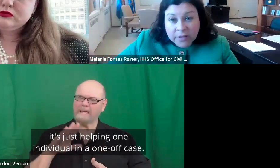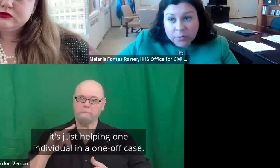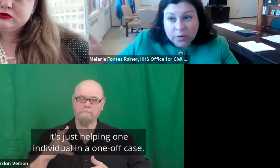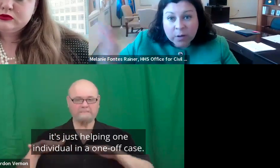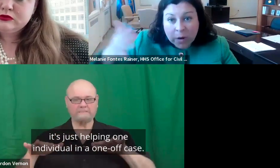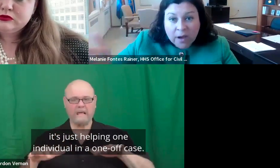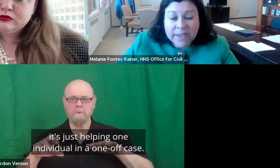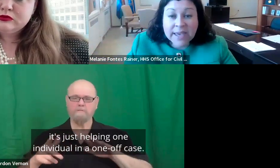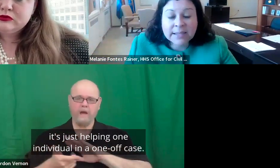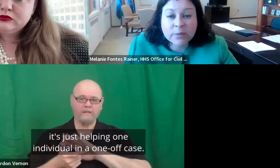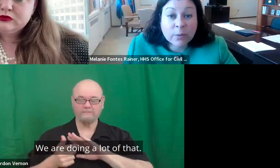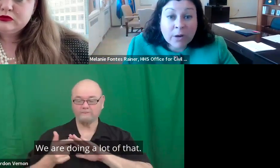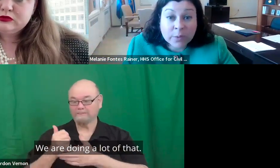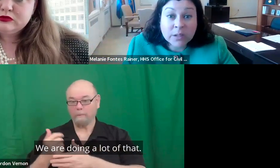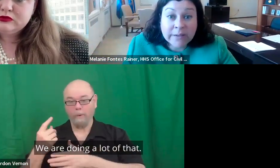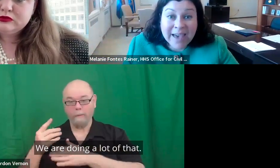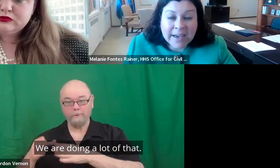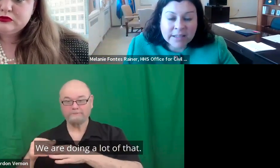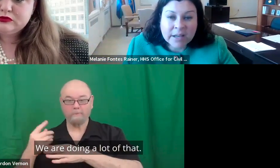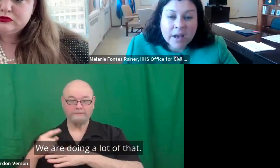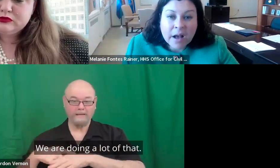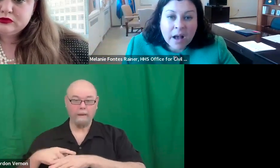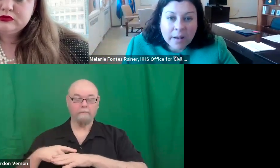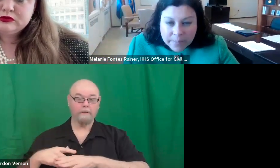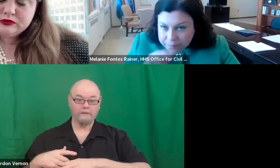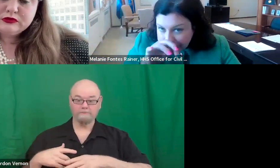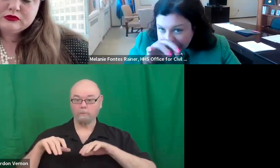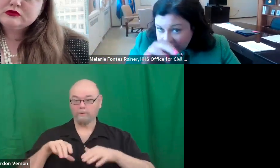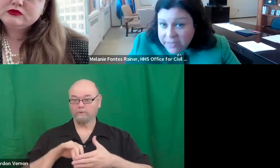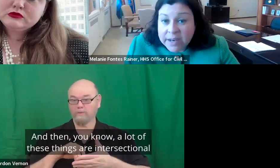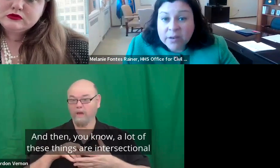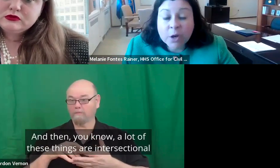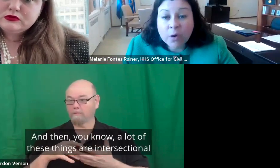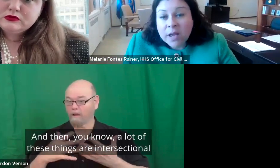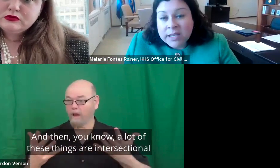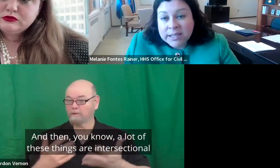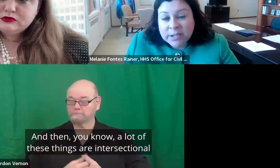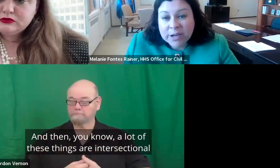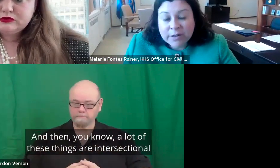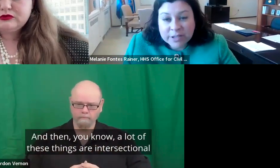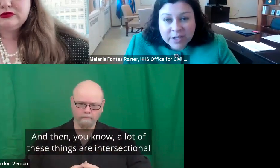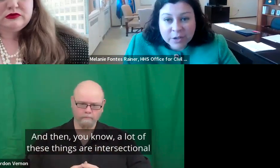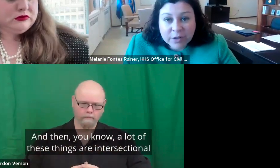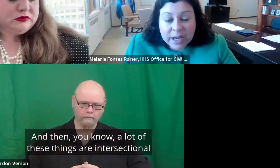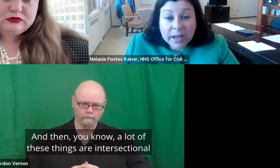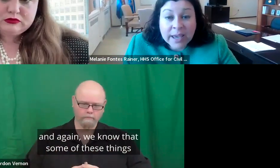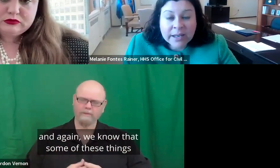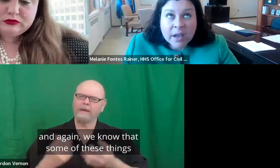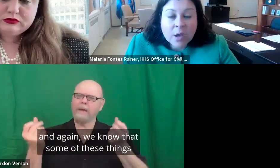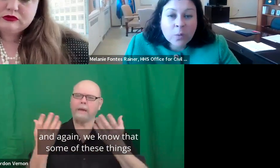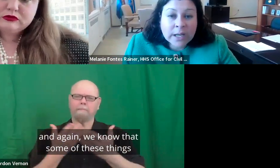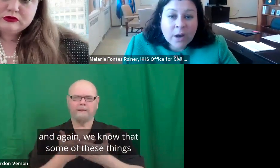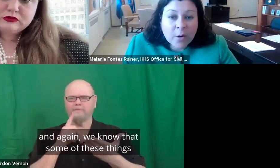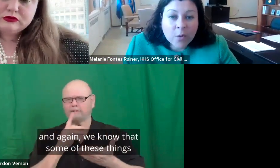one individual in a one-off case. We are doing a lot of that. And then, you know, a lot of these things are intersectional. And